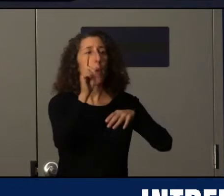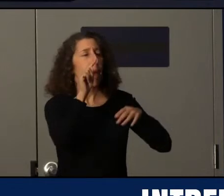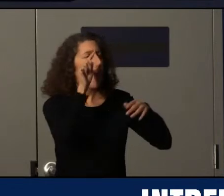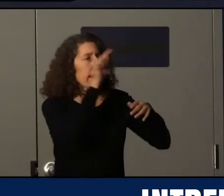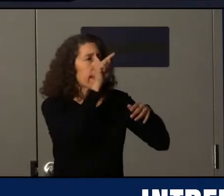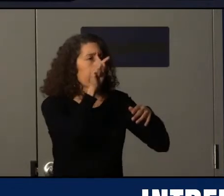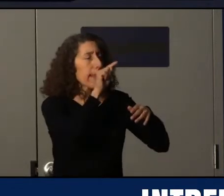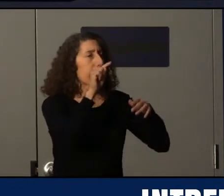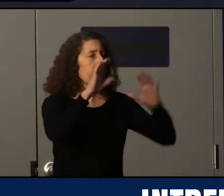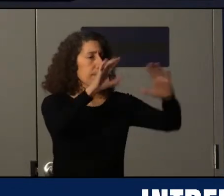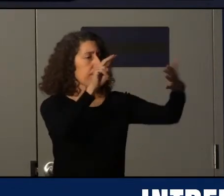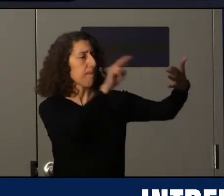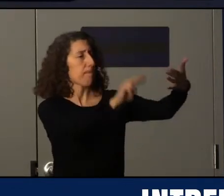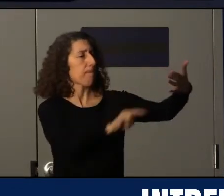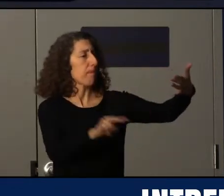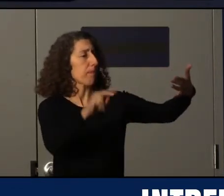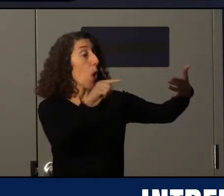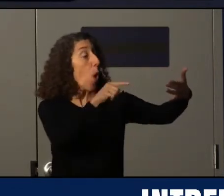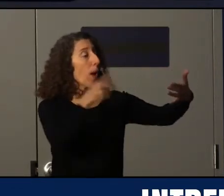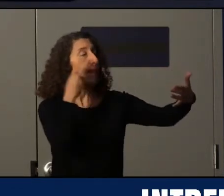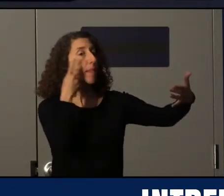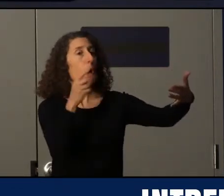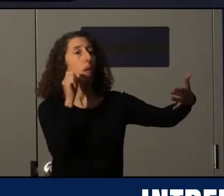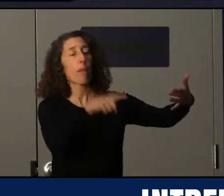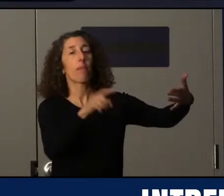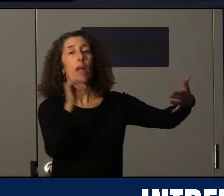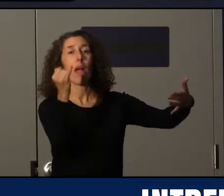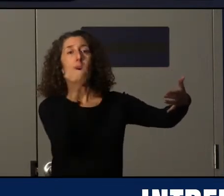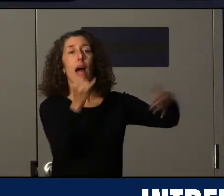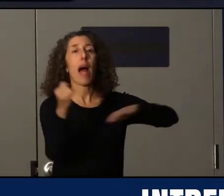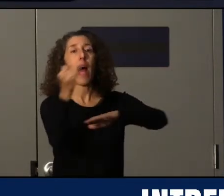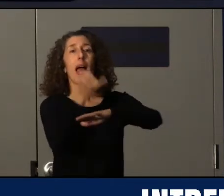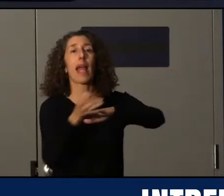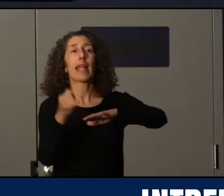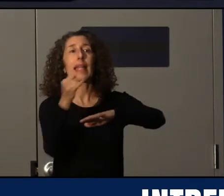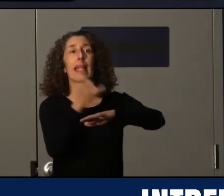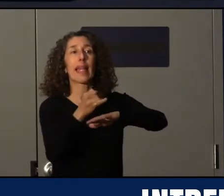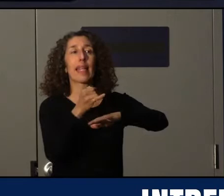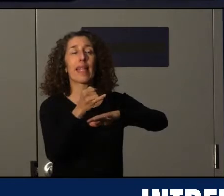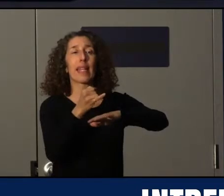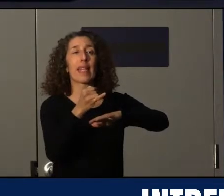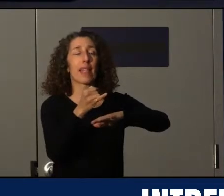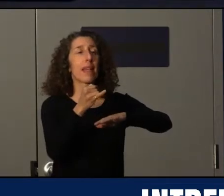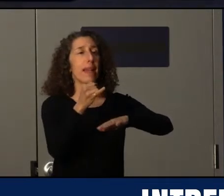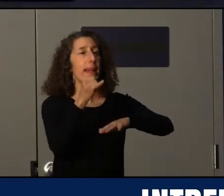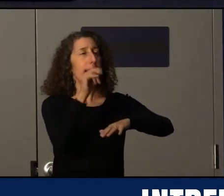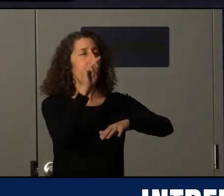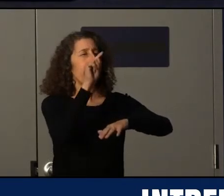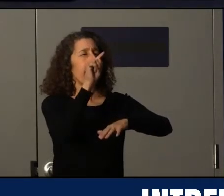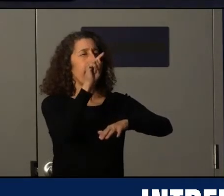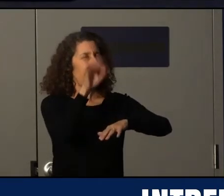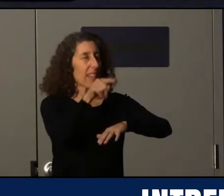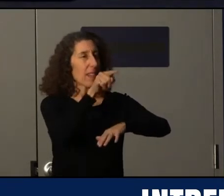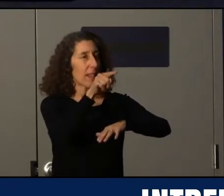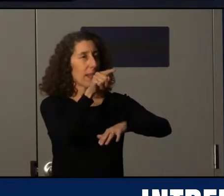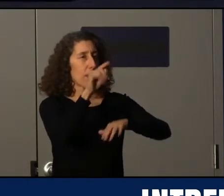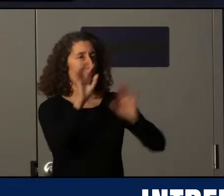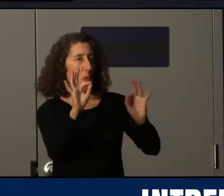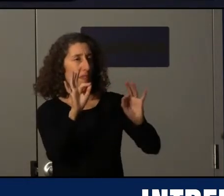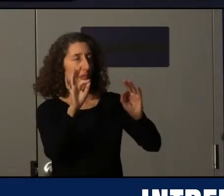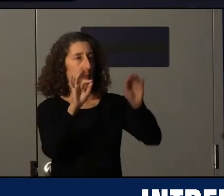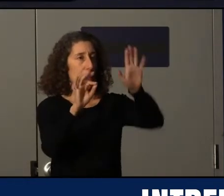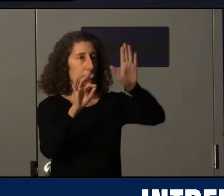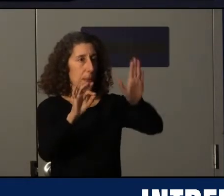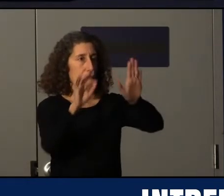of islands on the northern coast of Venezuela called Los Roques. And to me, I just remember looking at it and thinking, oh my gosh, it looks